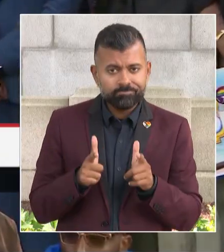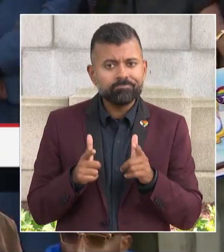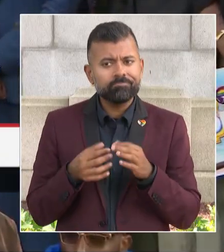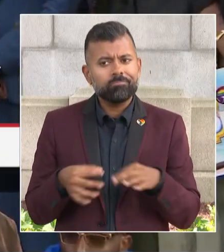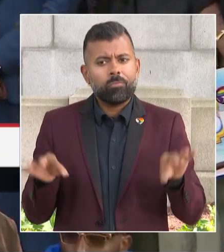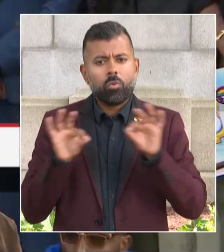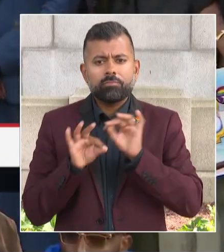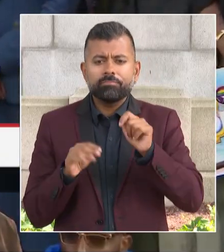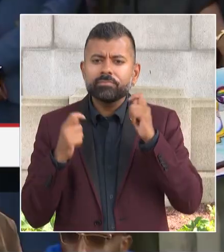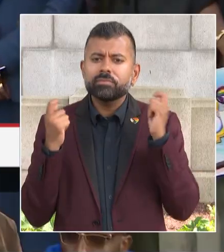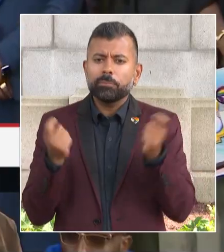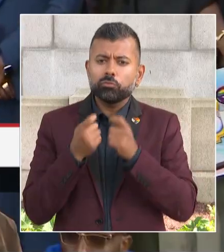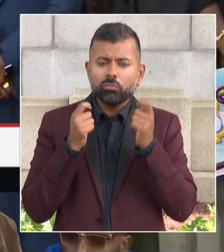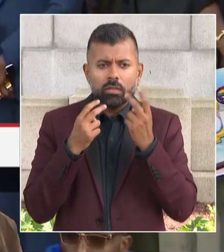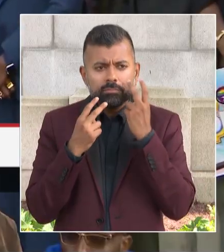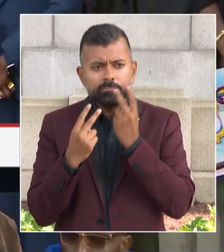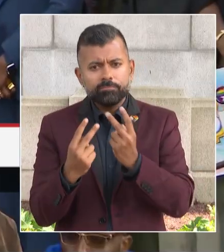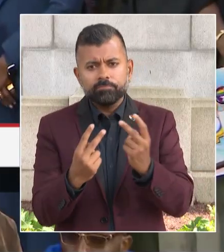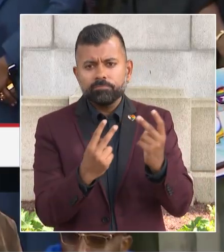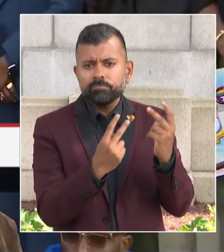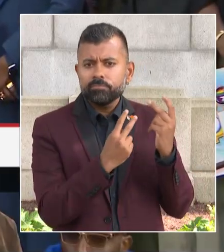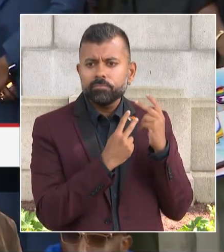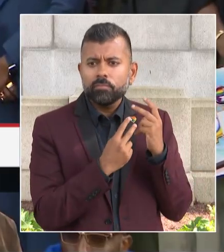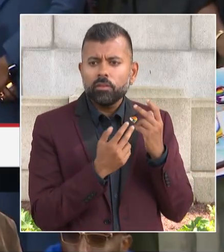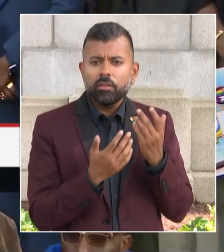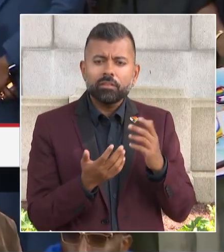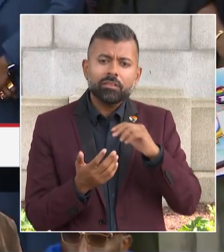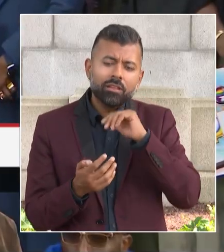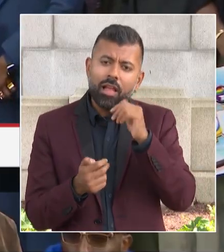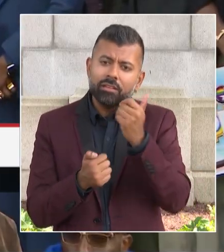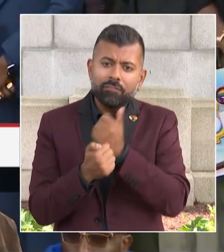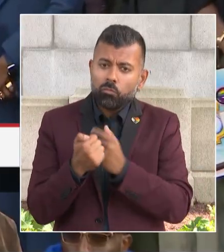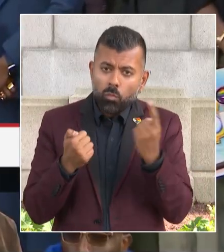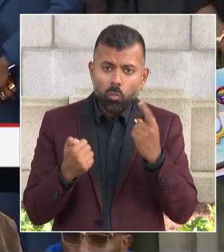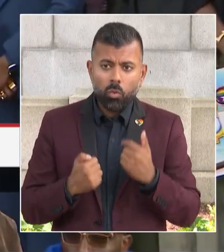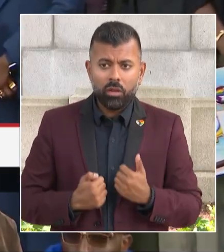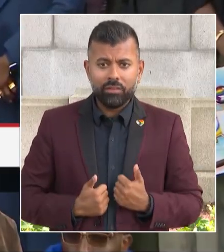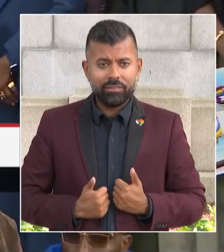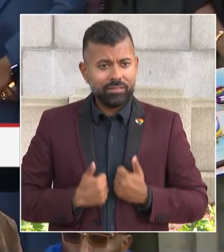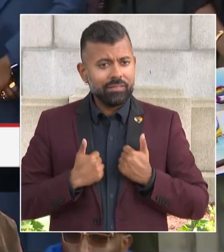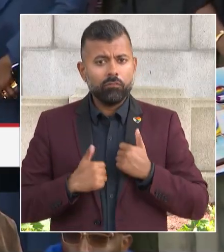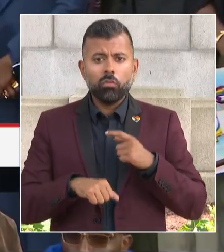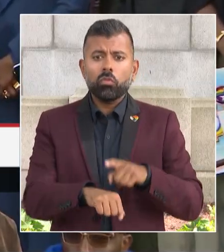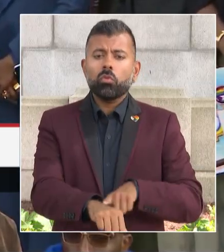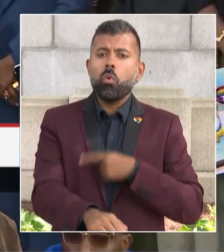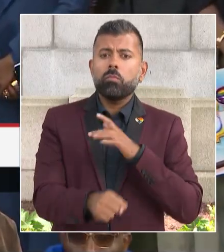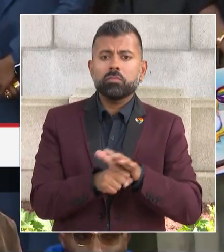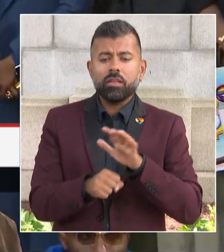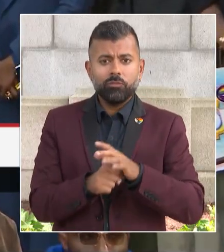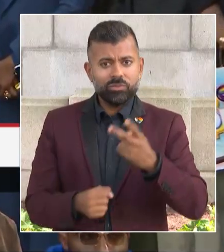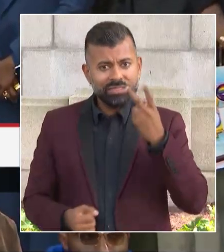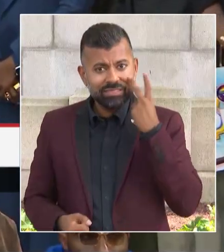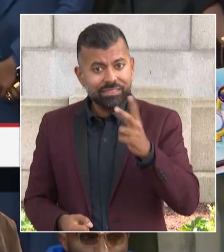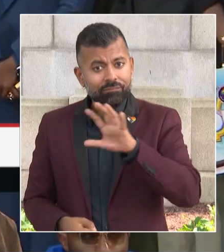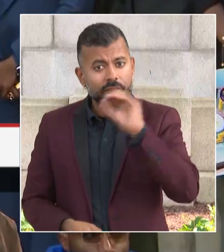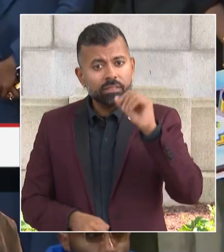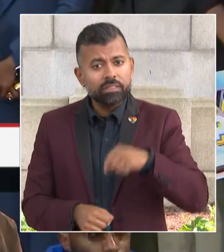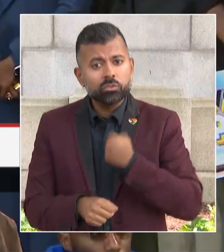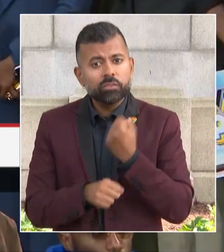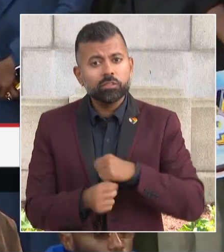remember not everybody made it to 50 years in Pride. Not everybody is